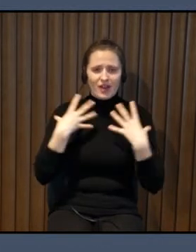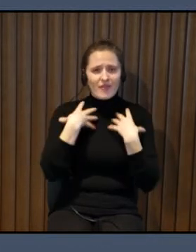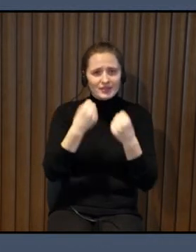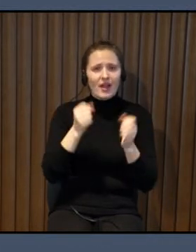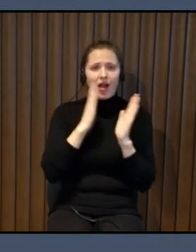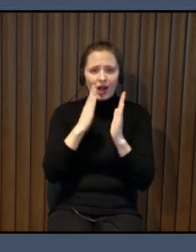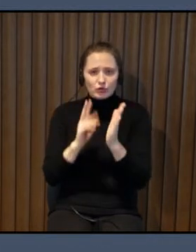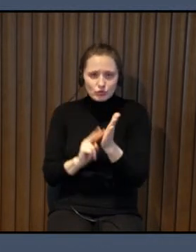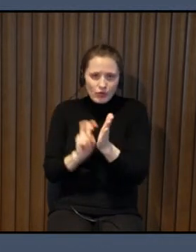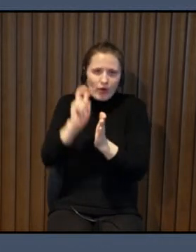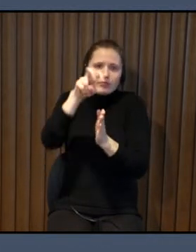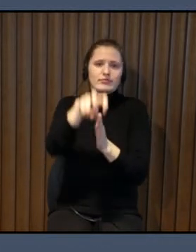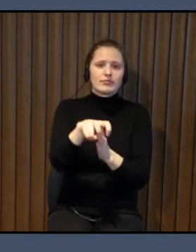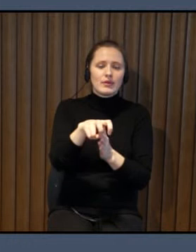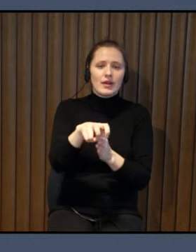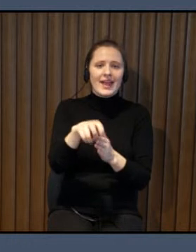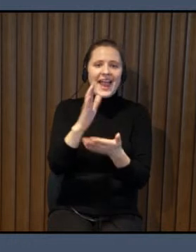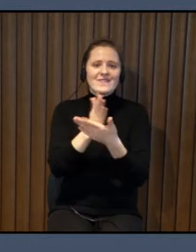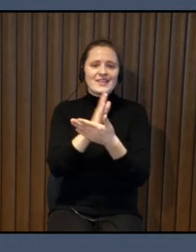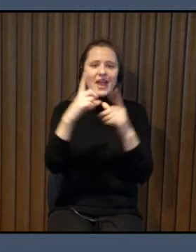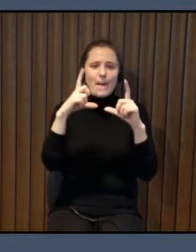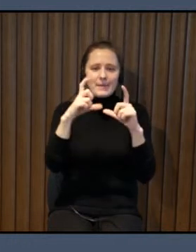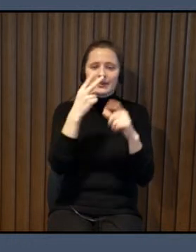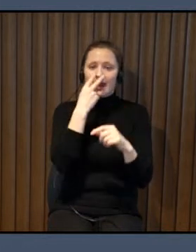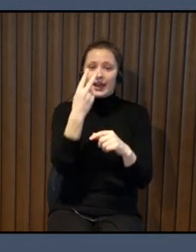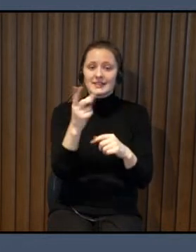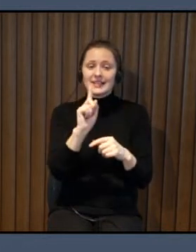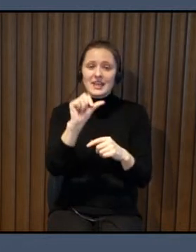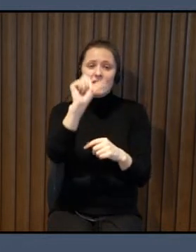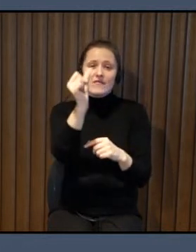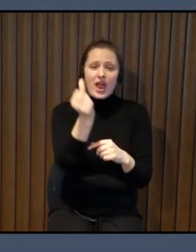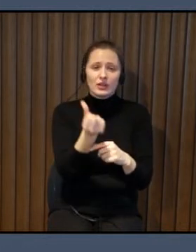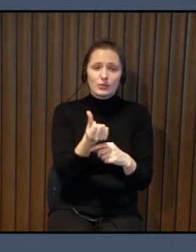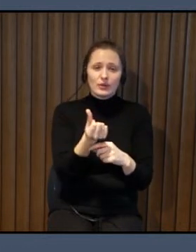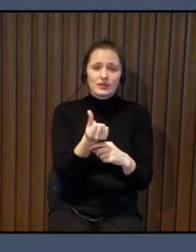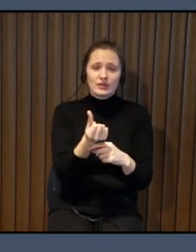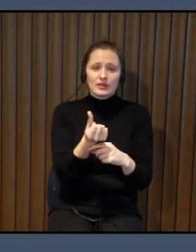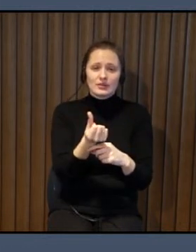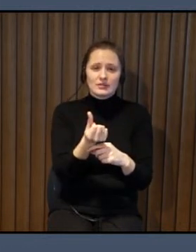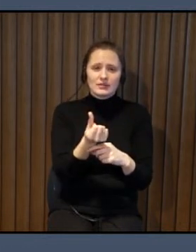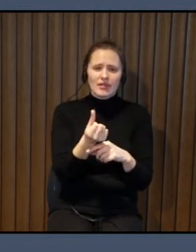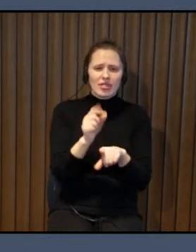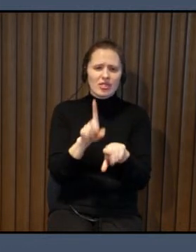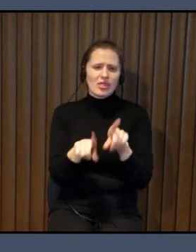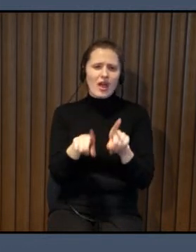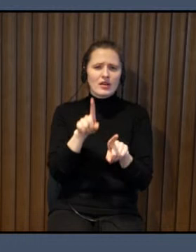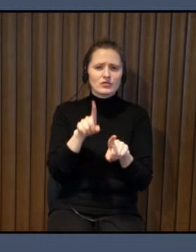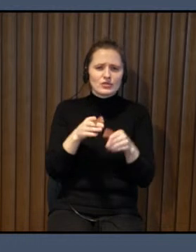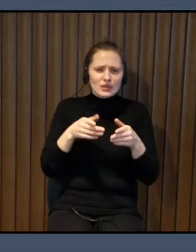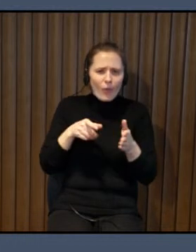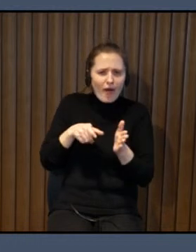not even every person without disabilities can step onto the